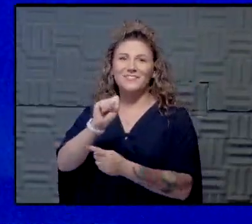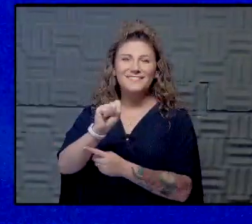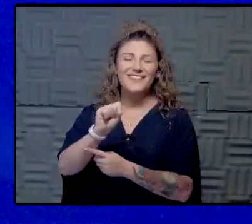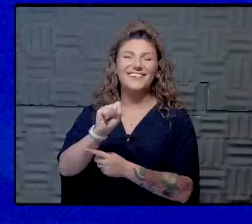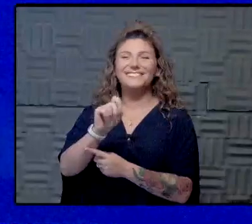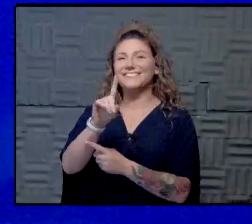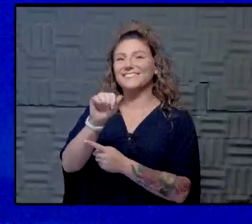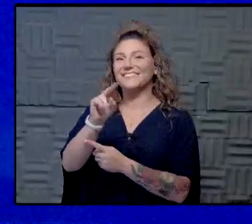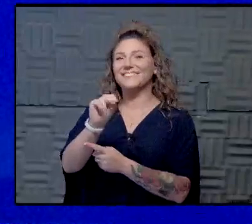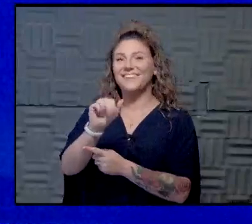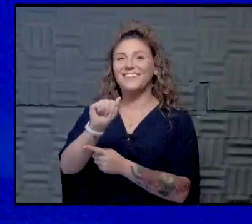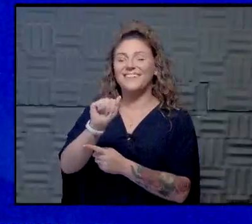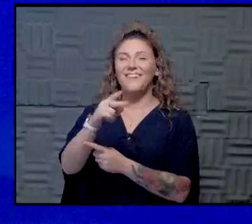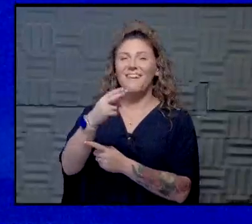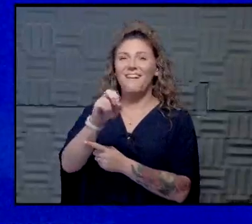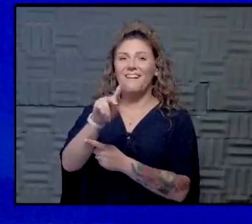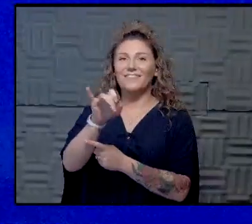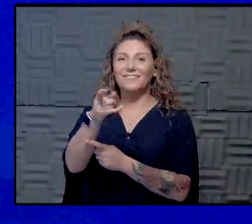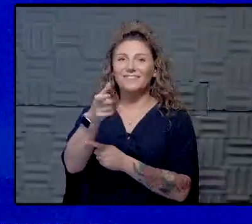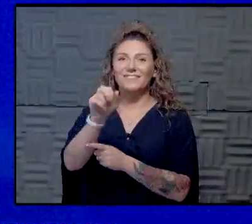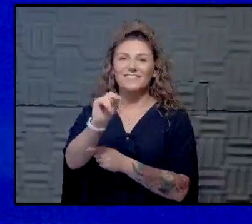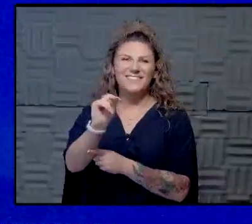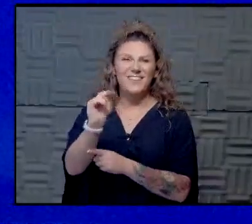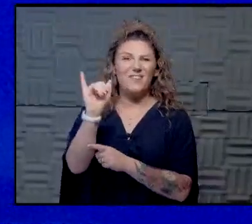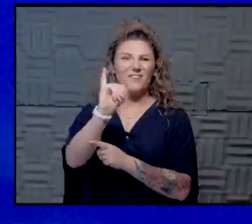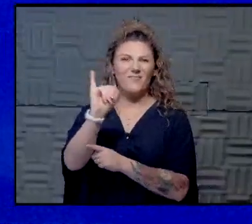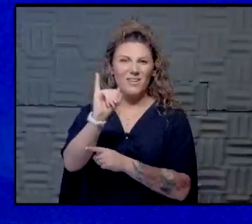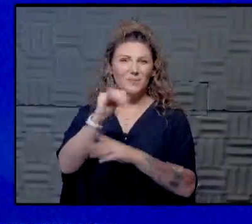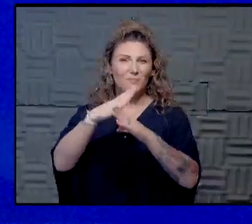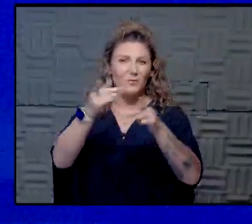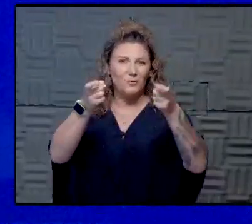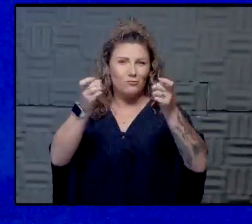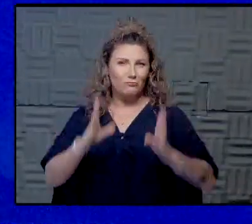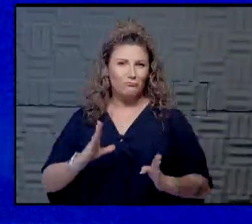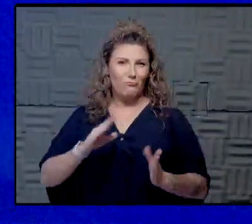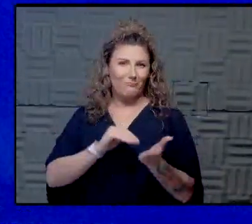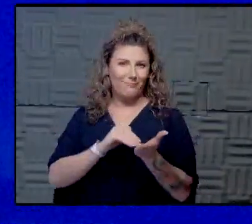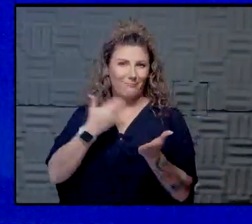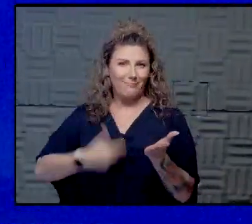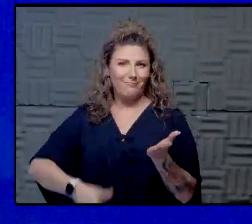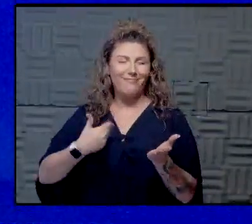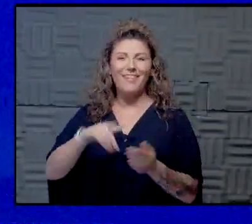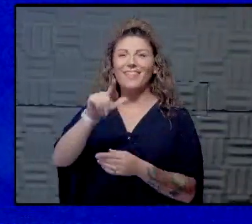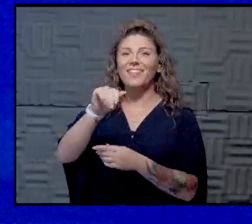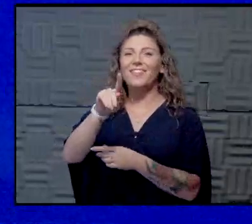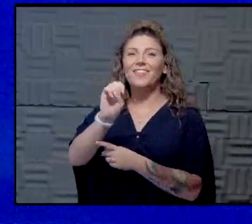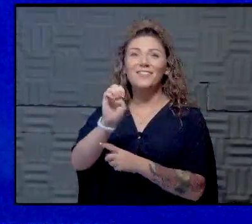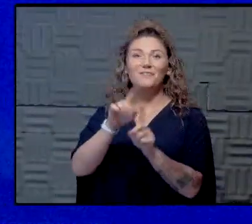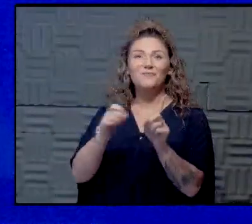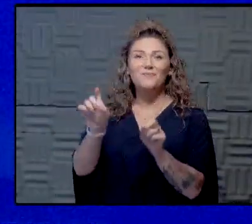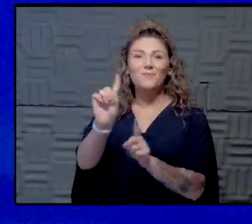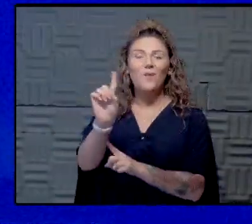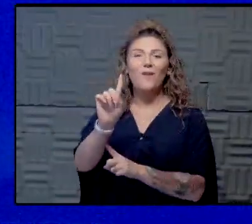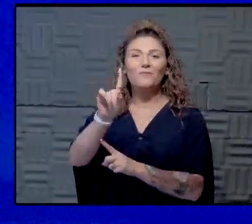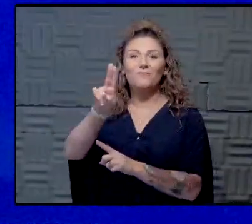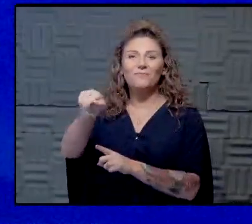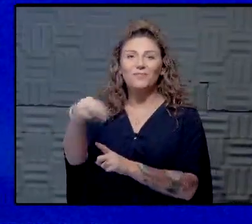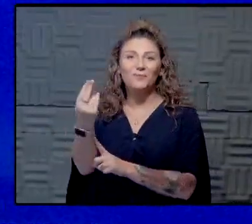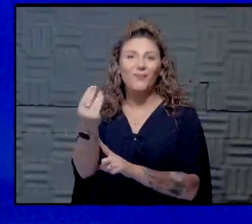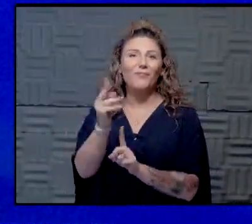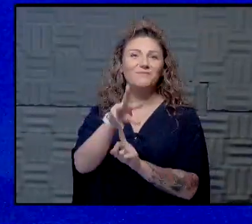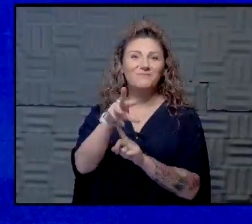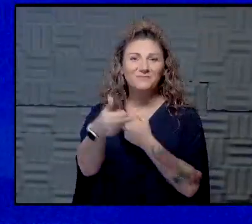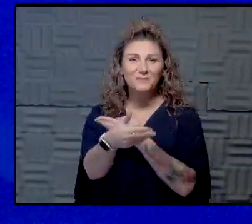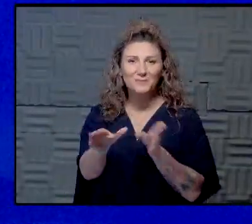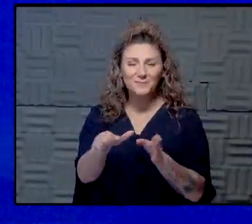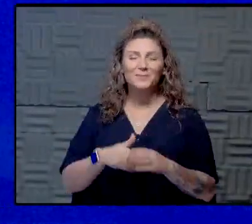Medical Director of Infection Prevention and Control, and we are coming to you live from the Dolph Simons Jr. Family Broadcast Studio. Just